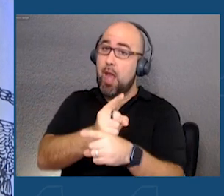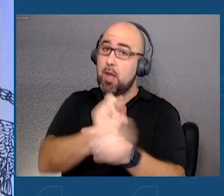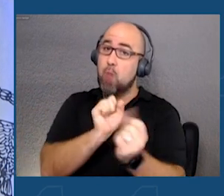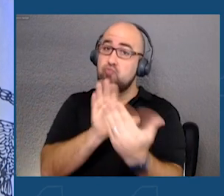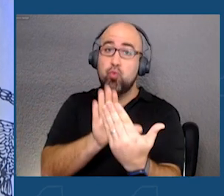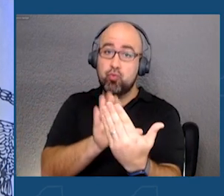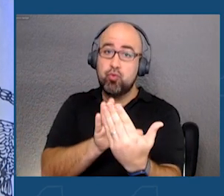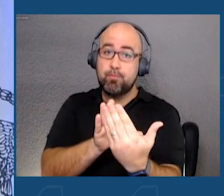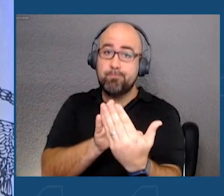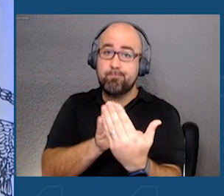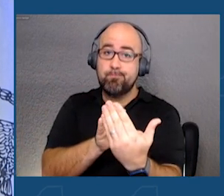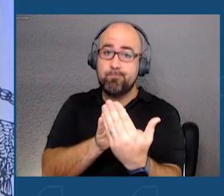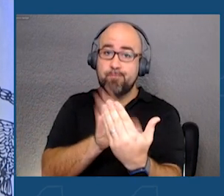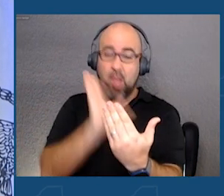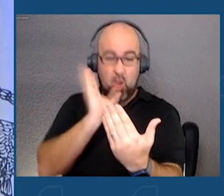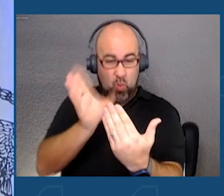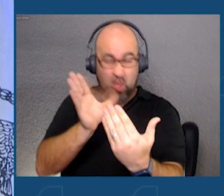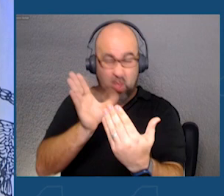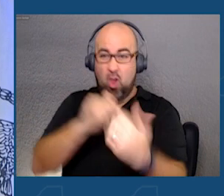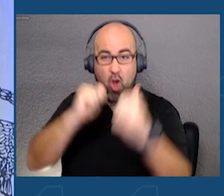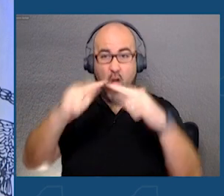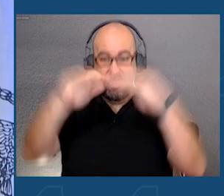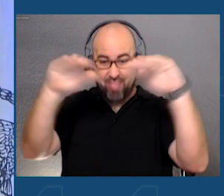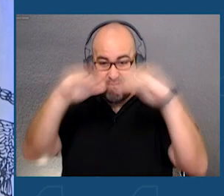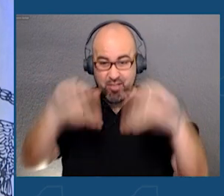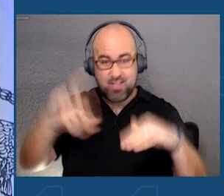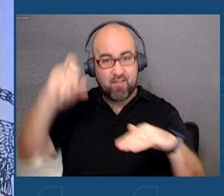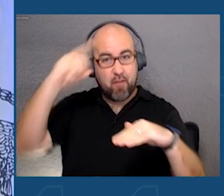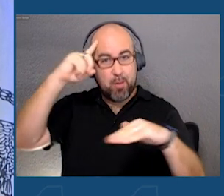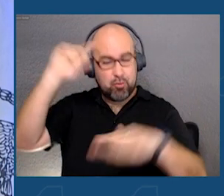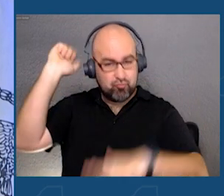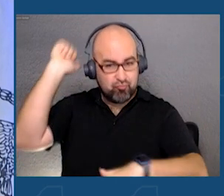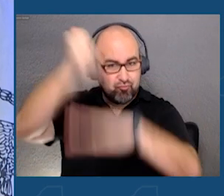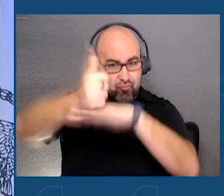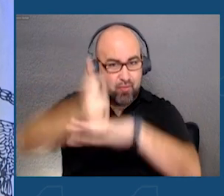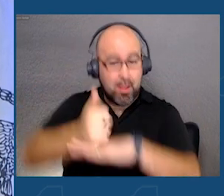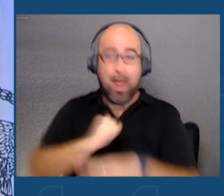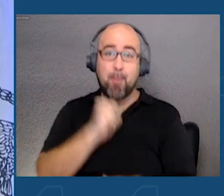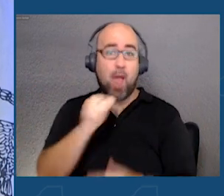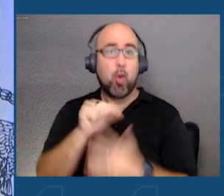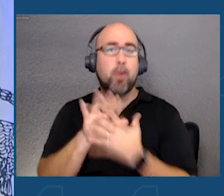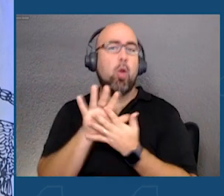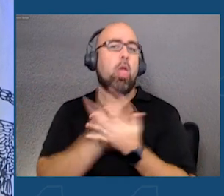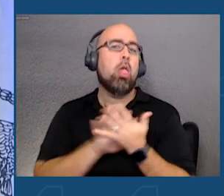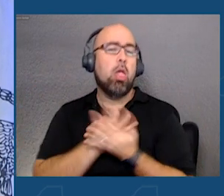It's going to take all levels of government to implement them. And I won't sugarcoat this. I tell it like it is. I'm pretty straight talking. It's not going to be